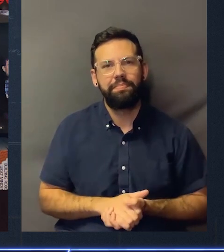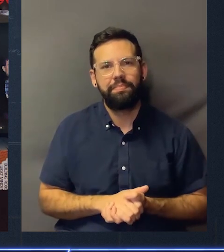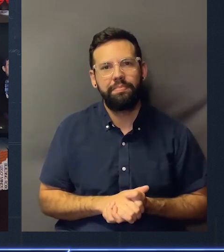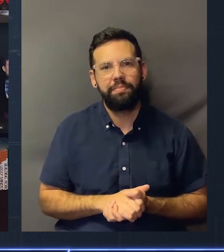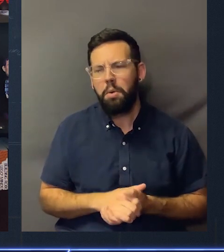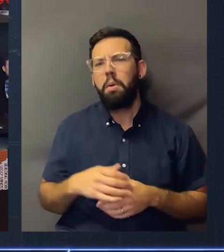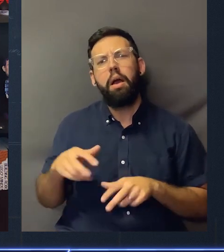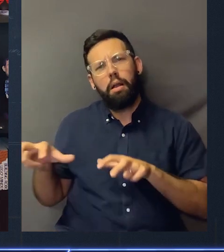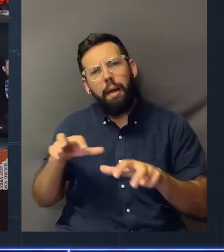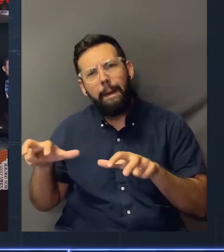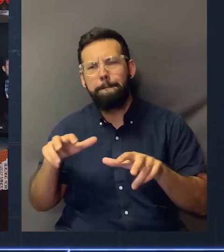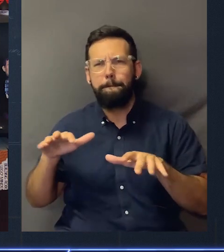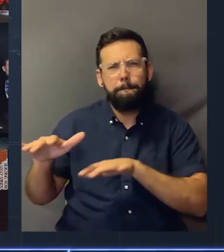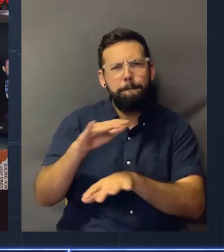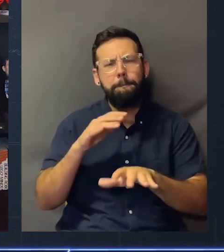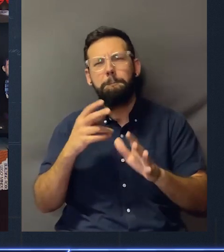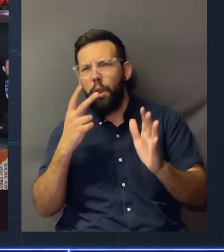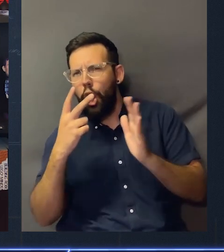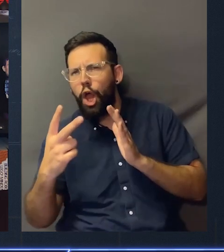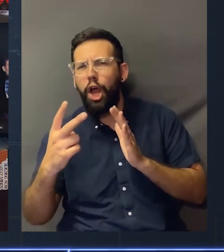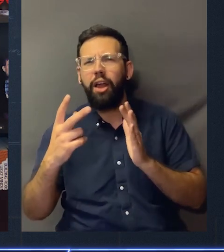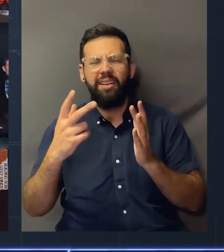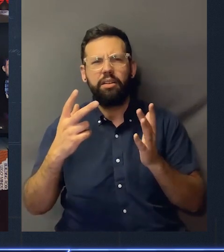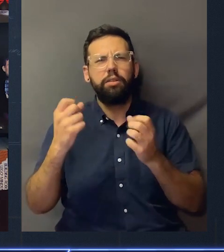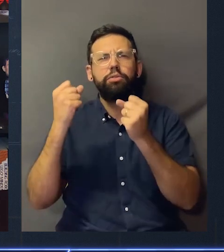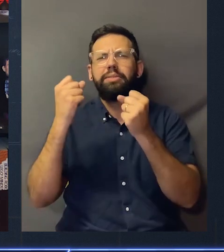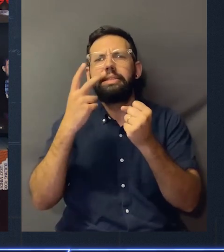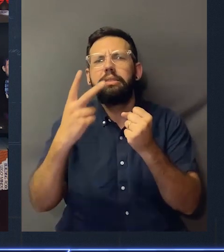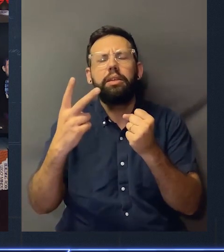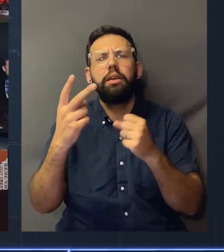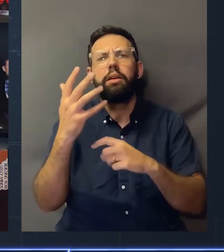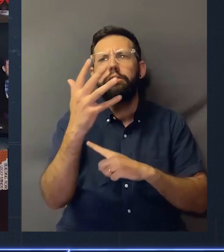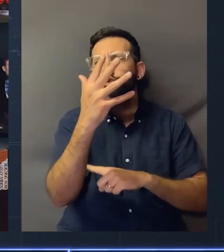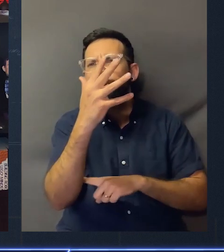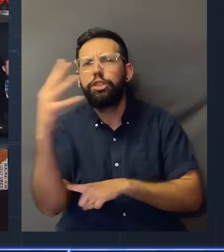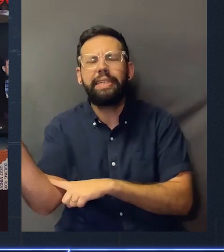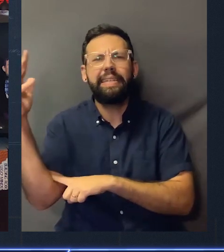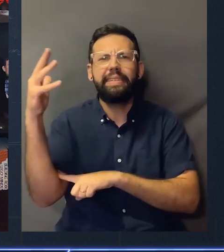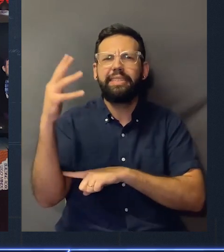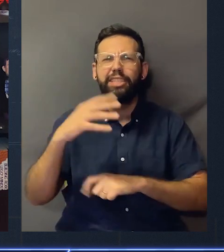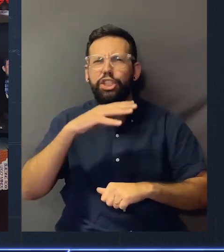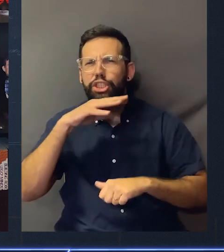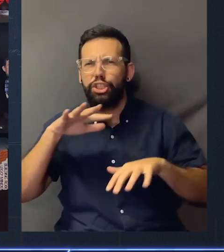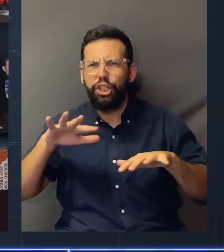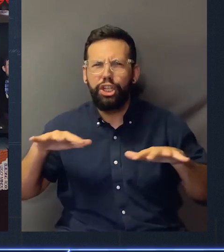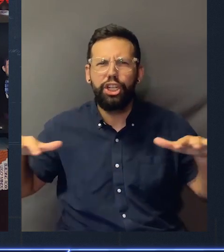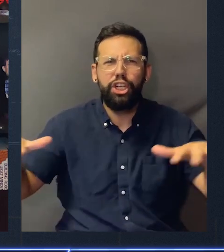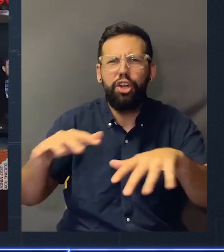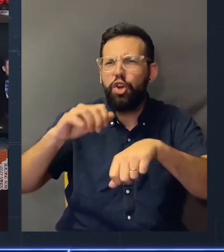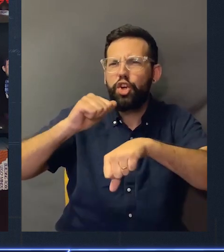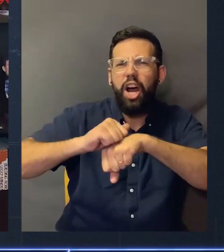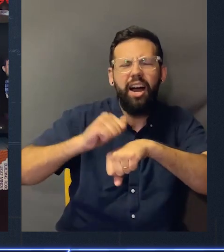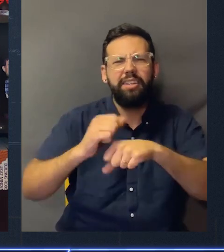kind of like looking up and looking ahead, but everything you can see is just terra firma. It's dirt and rocks